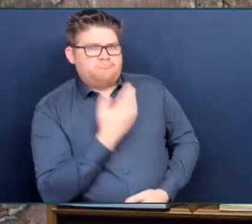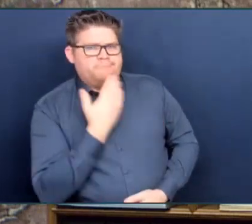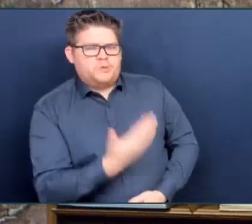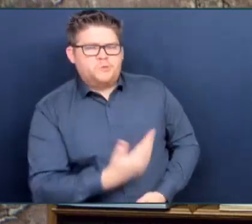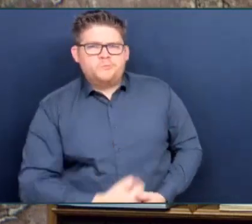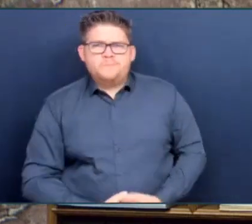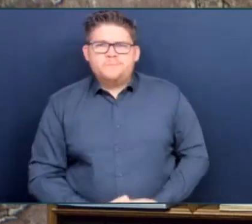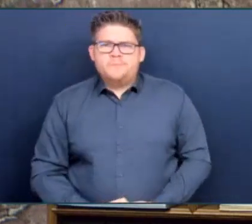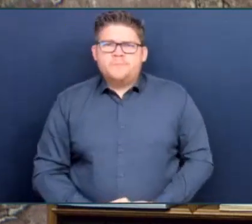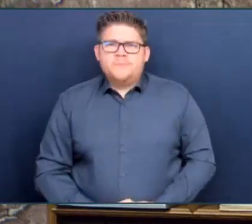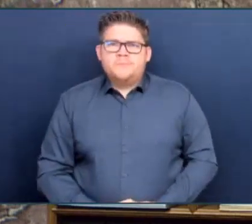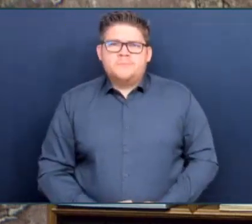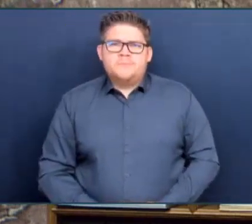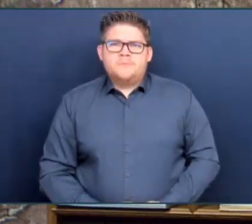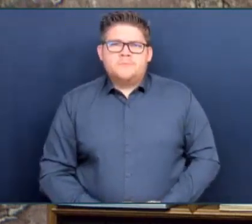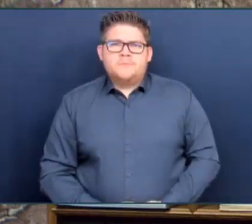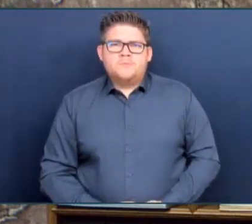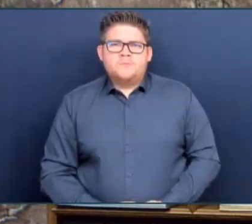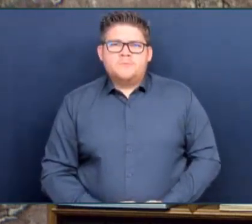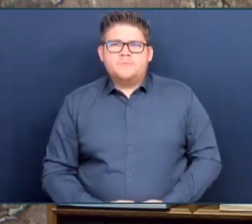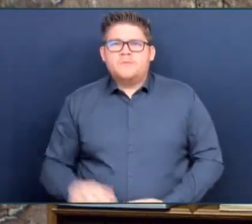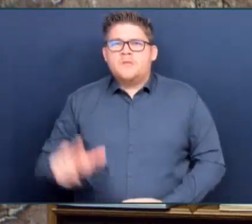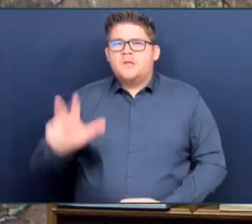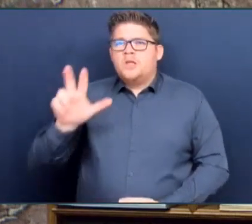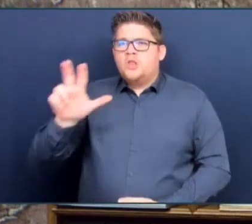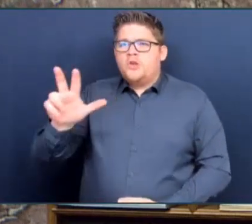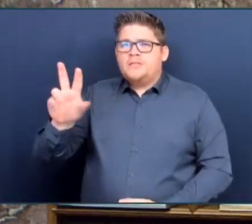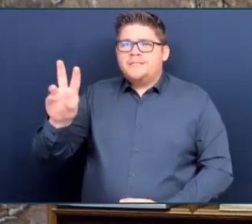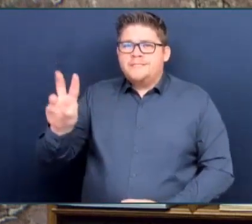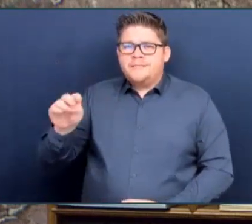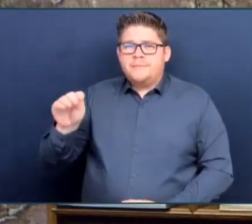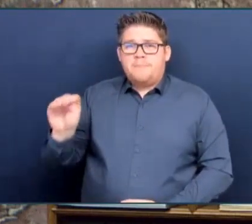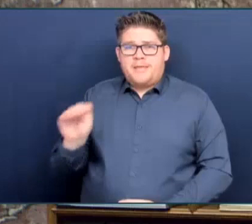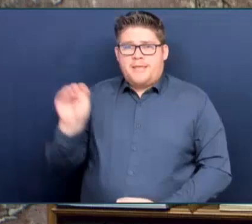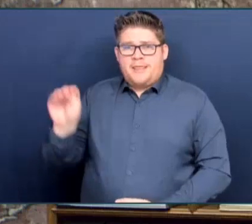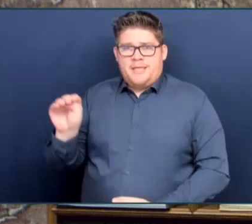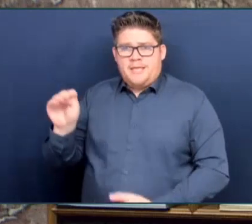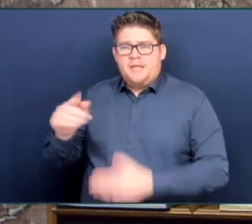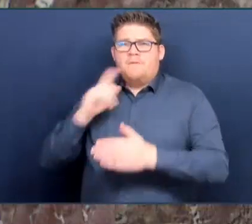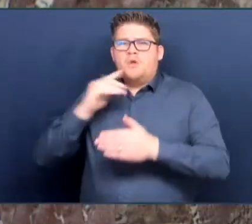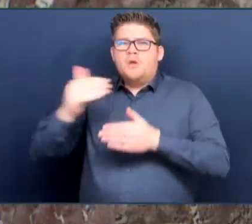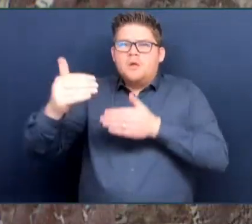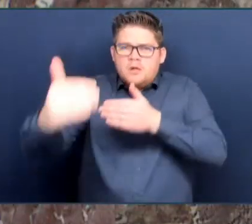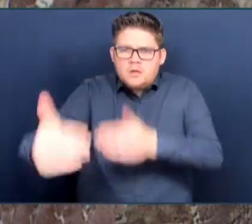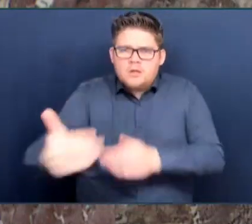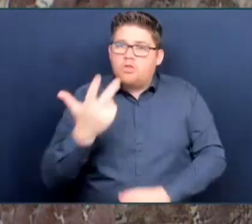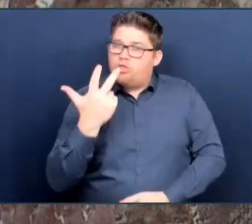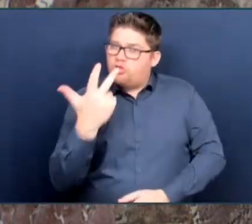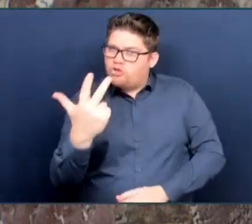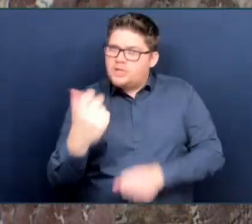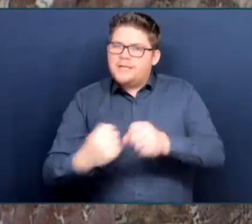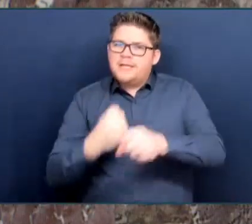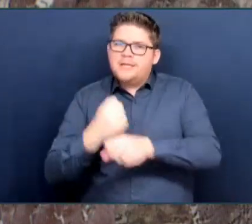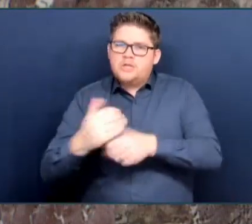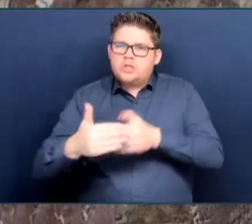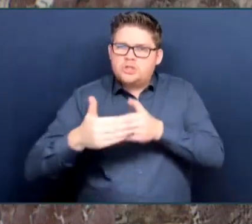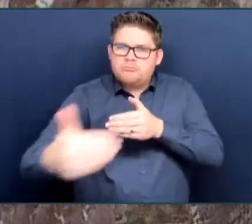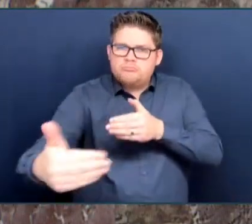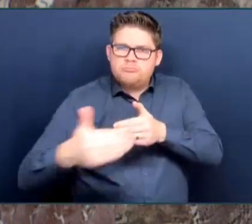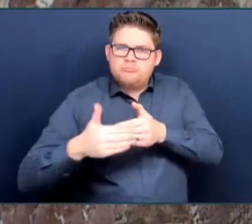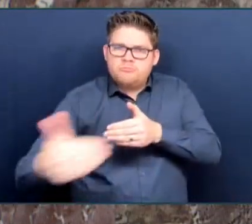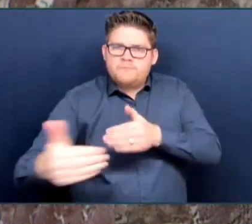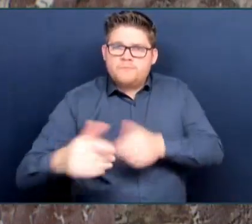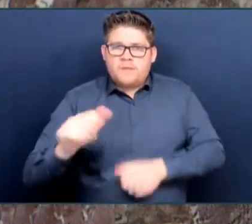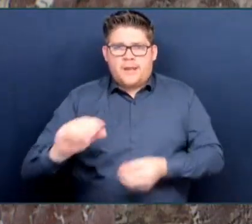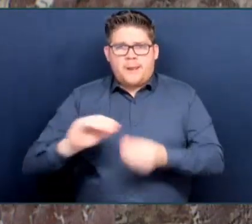years. It is based on an average that we have spent in this province over the last number of years in terms of dealing with the